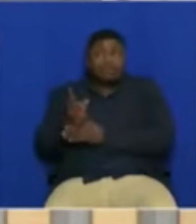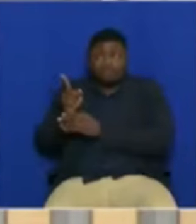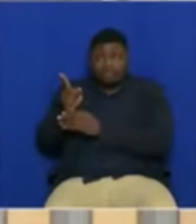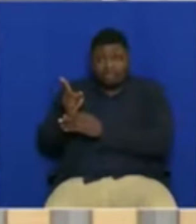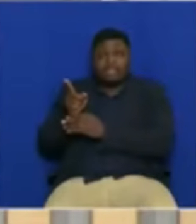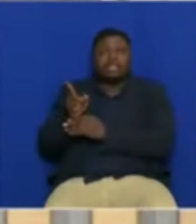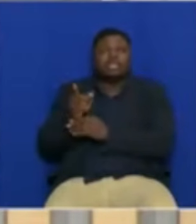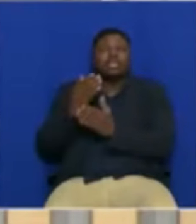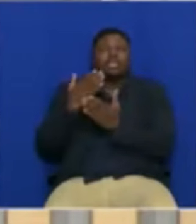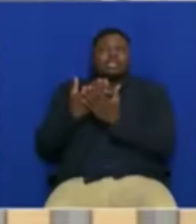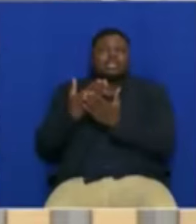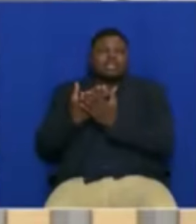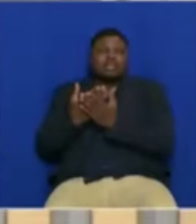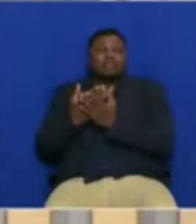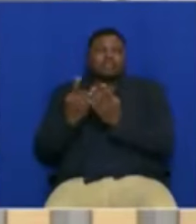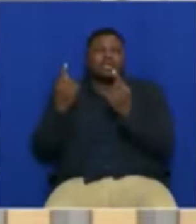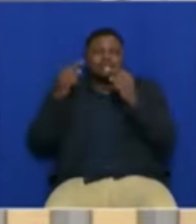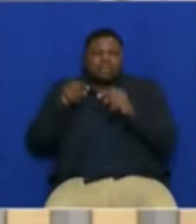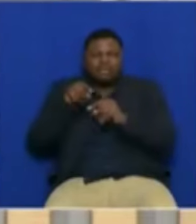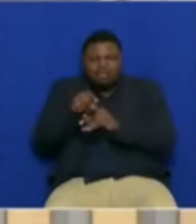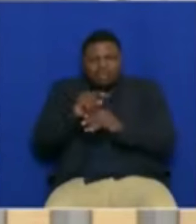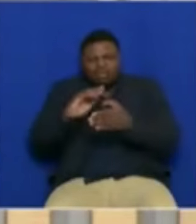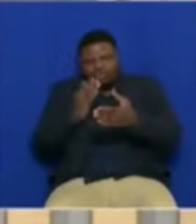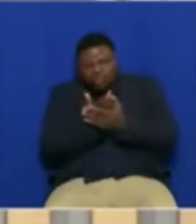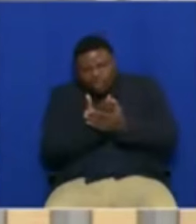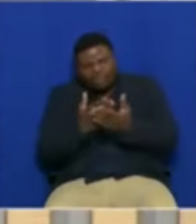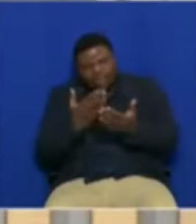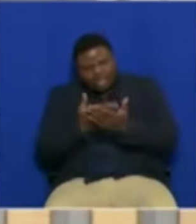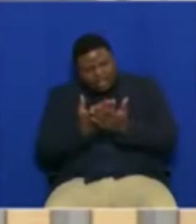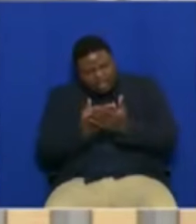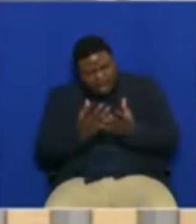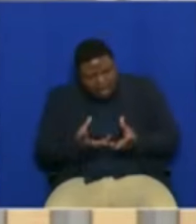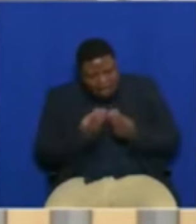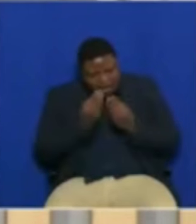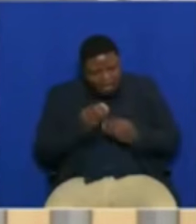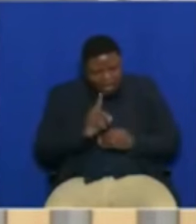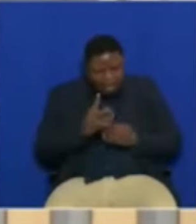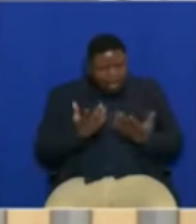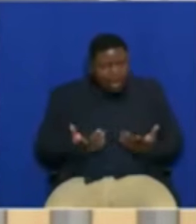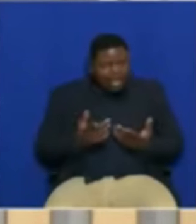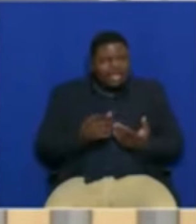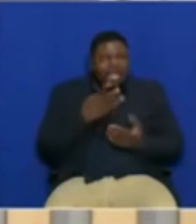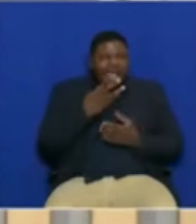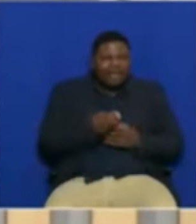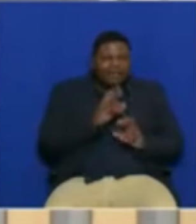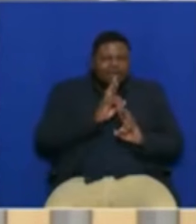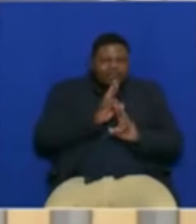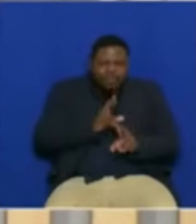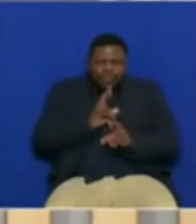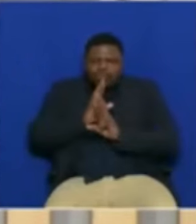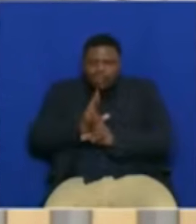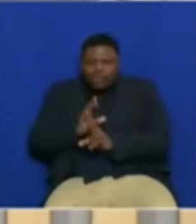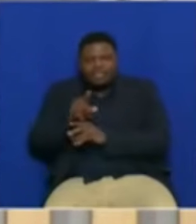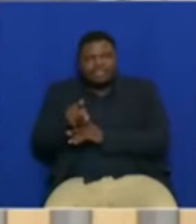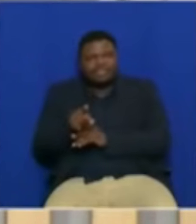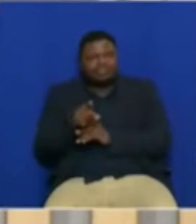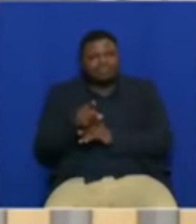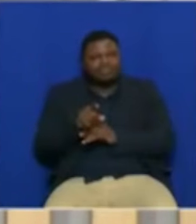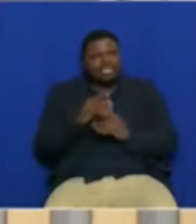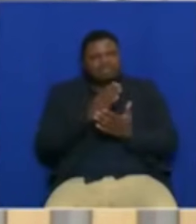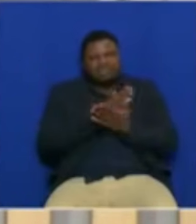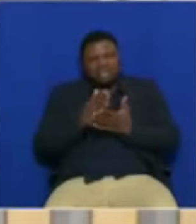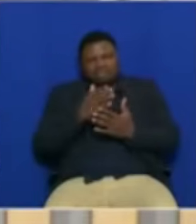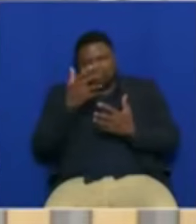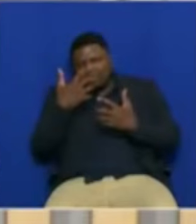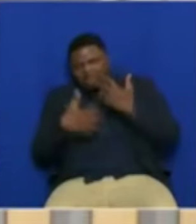part is been found in the docket. That has been found. Certain reports don't go with what he says. That